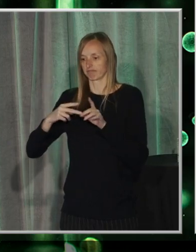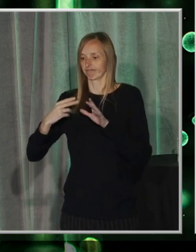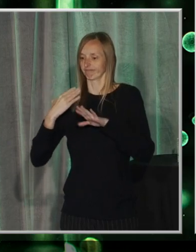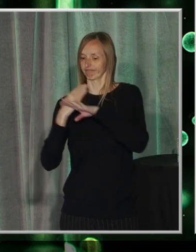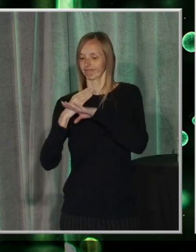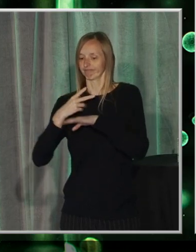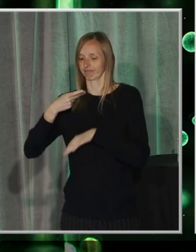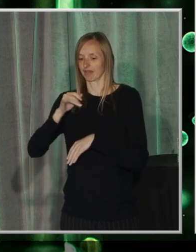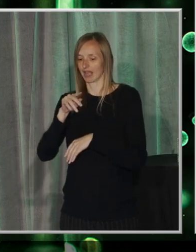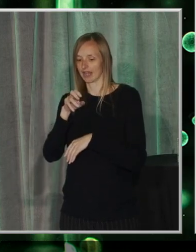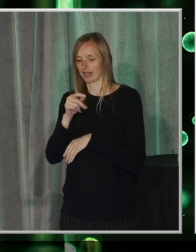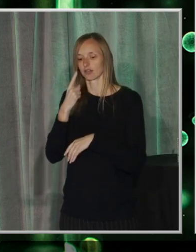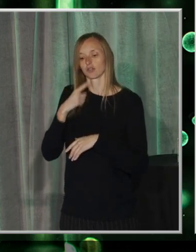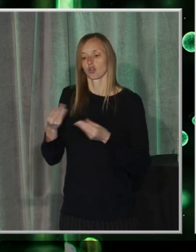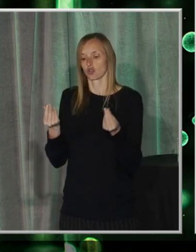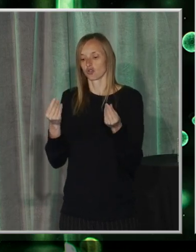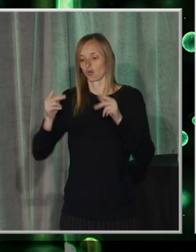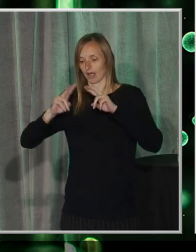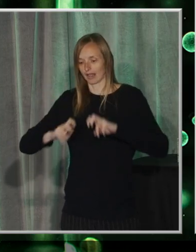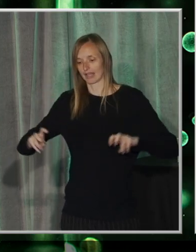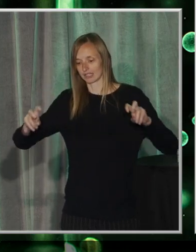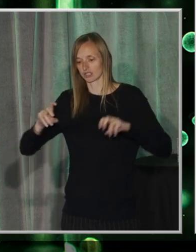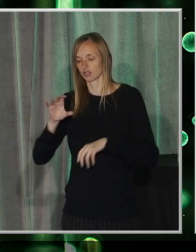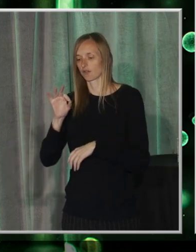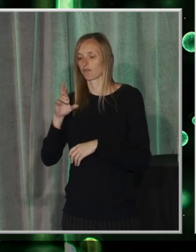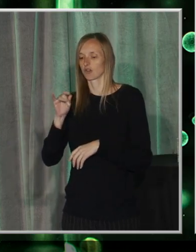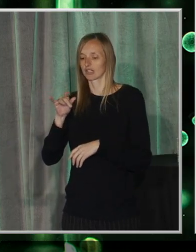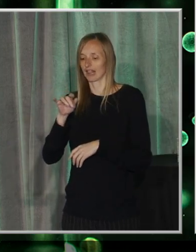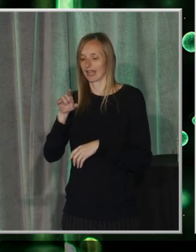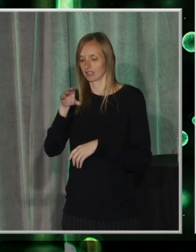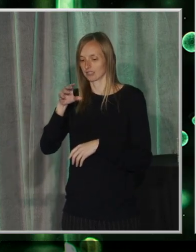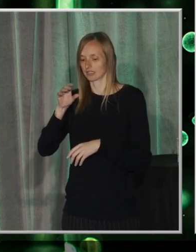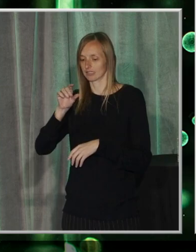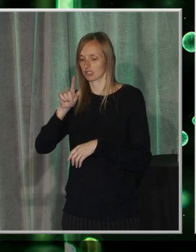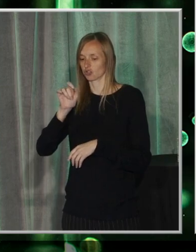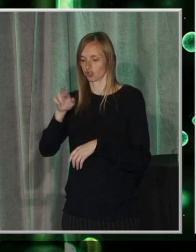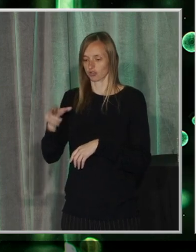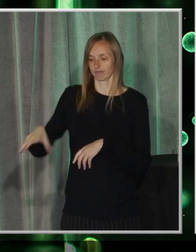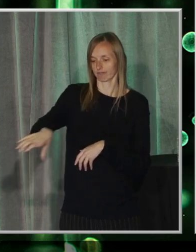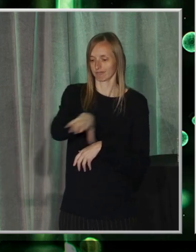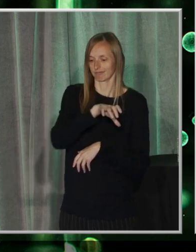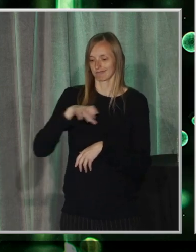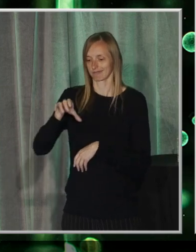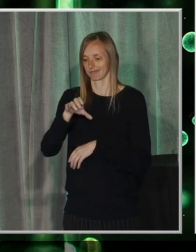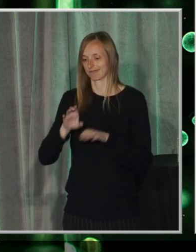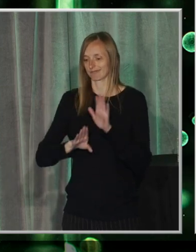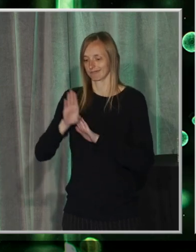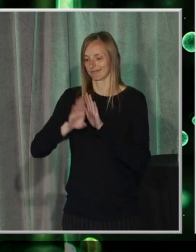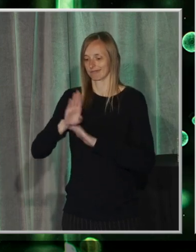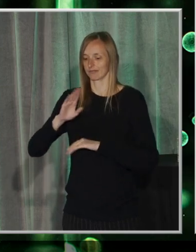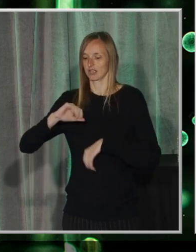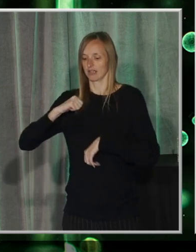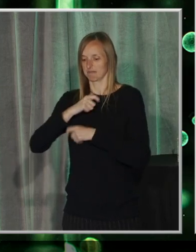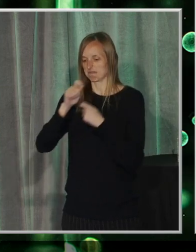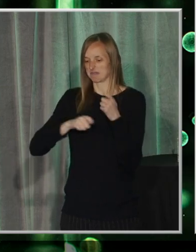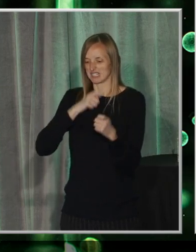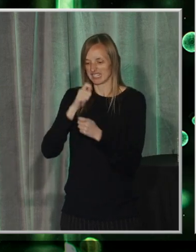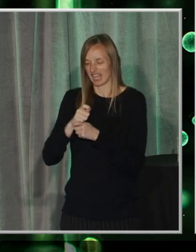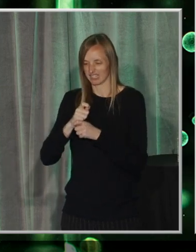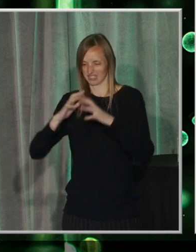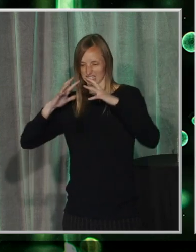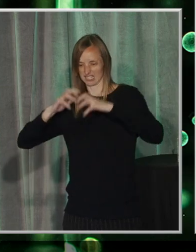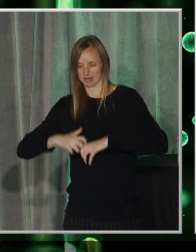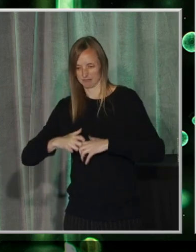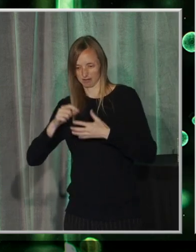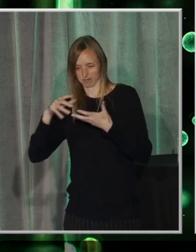and fertilizer fermentation platform that predicts precise decomposition blends for over